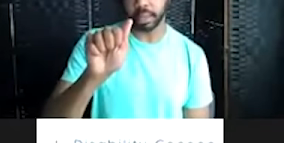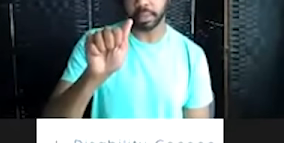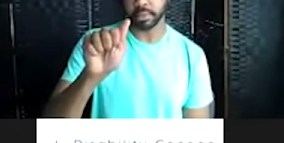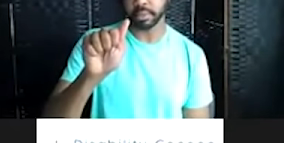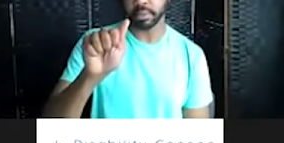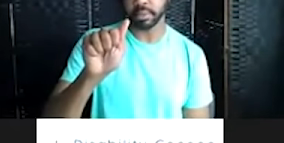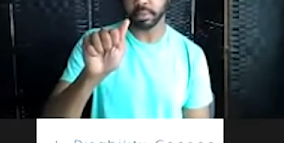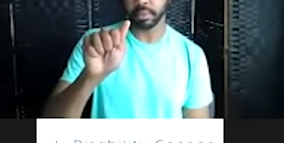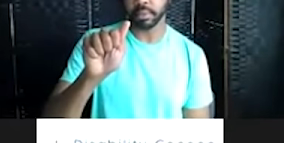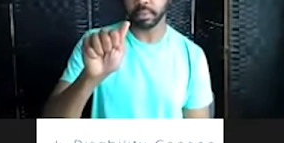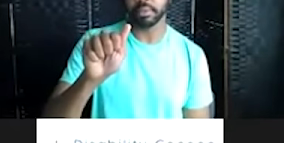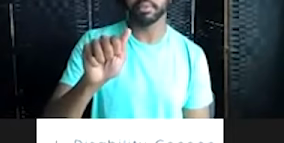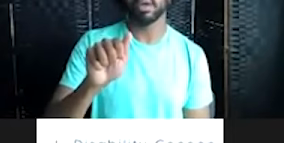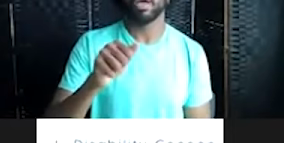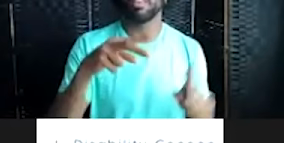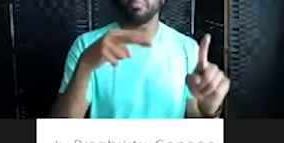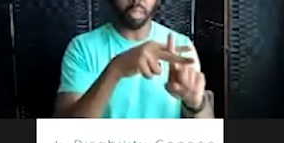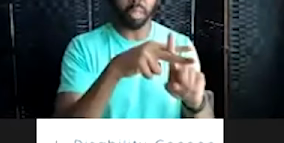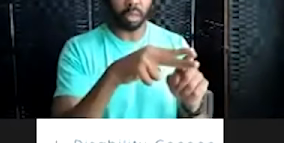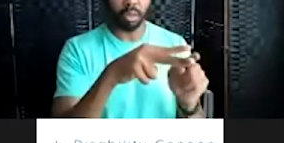is it allows you to control small appliances